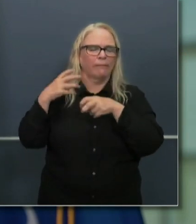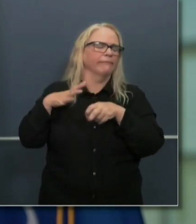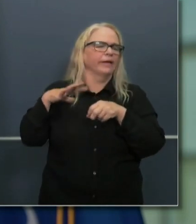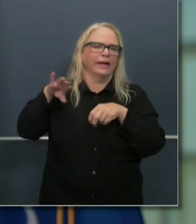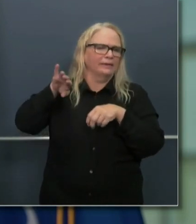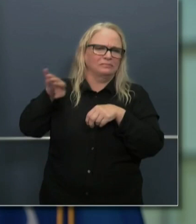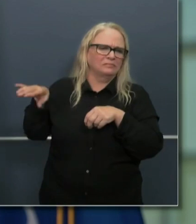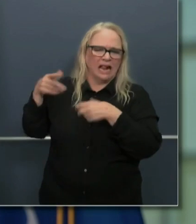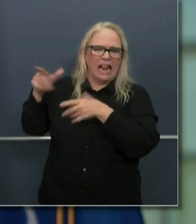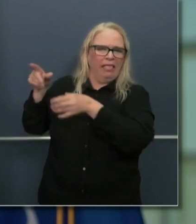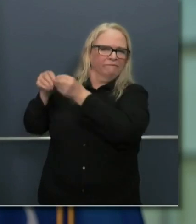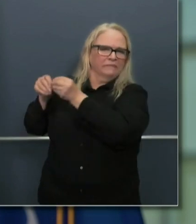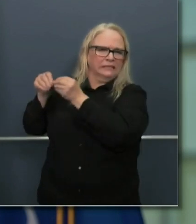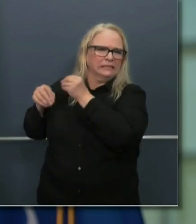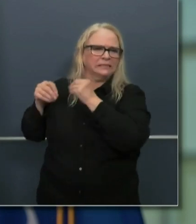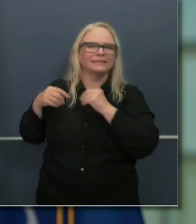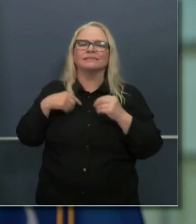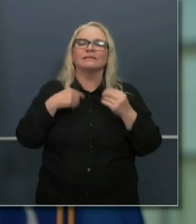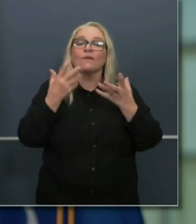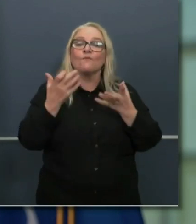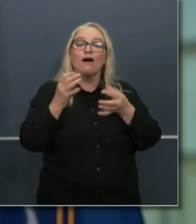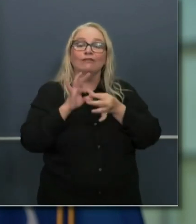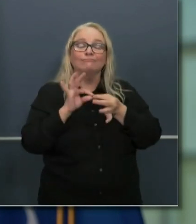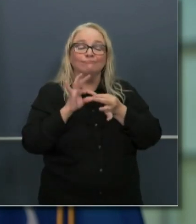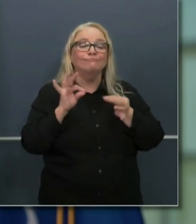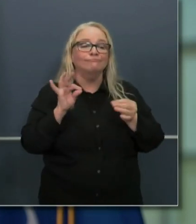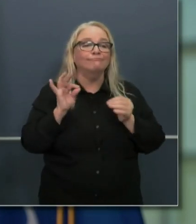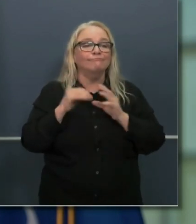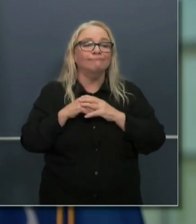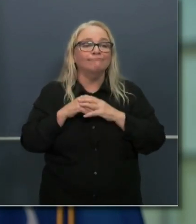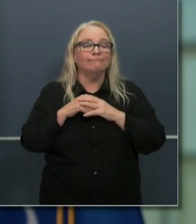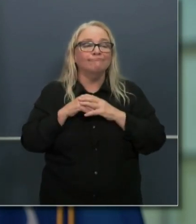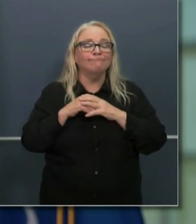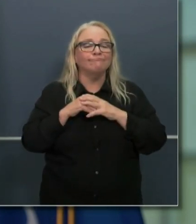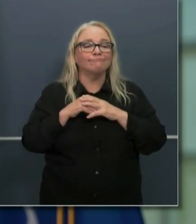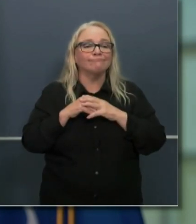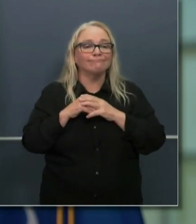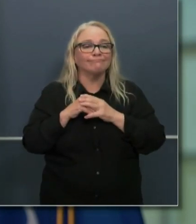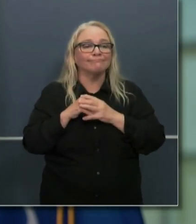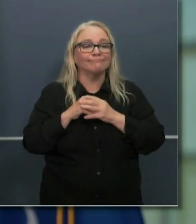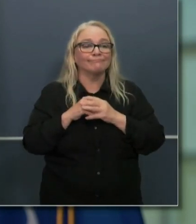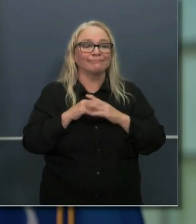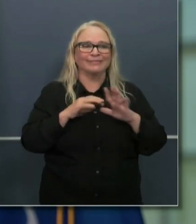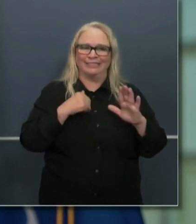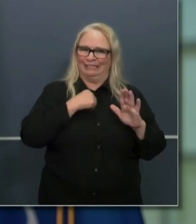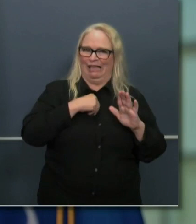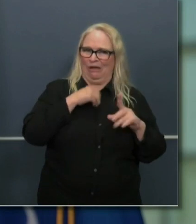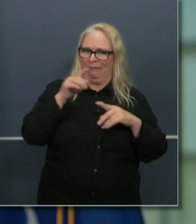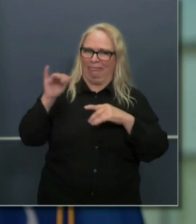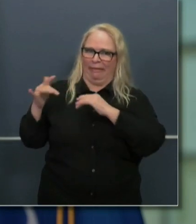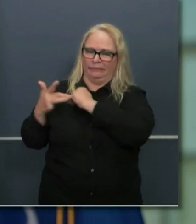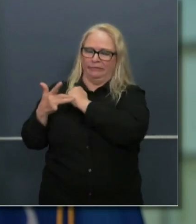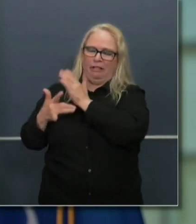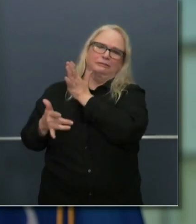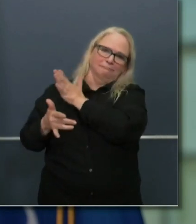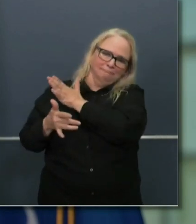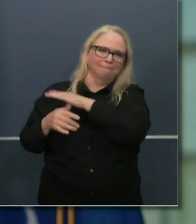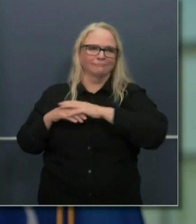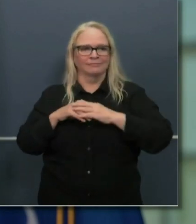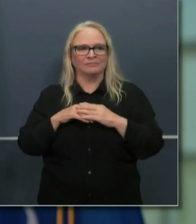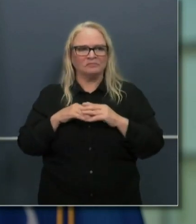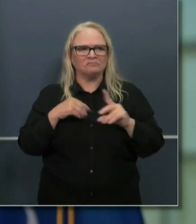you, and forgive us to the 2 individuals that we just called for, let me also just, because this is